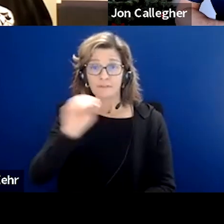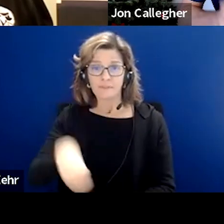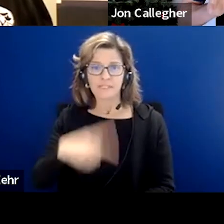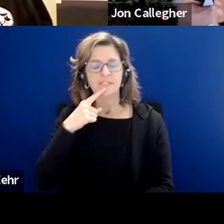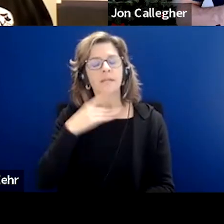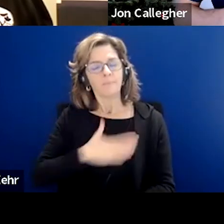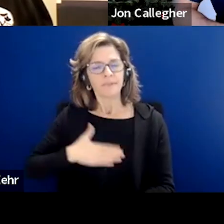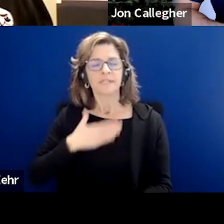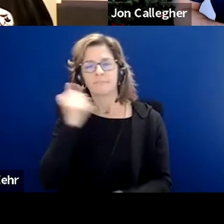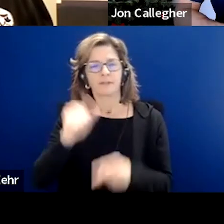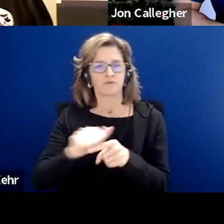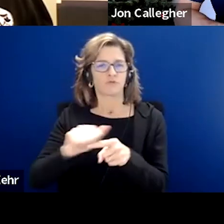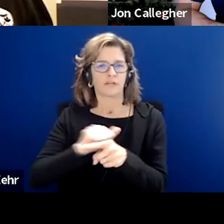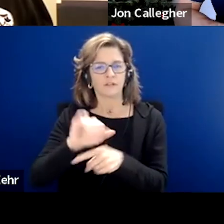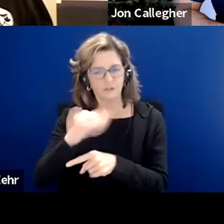but then there are other more,